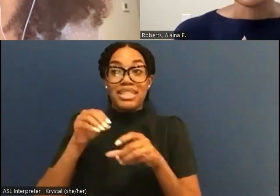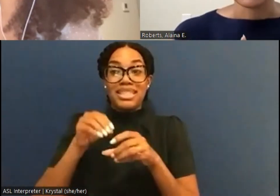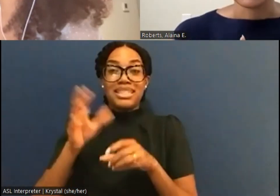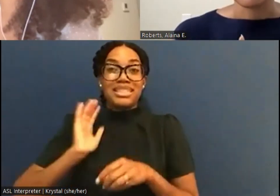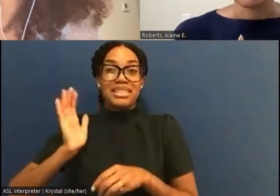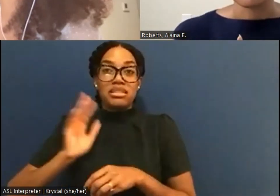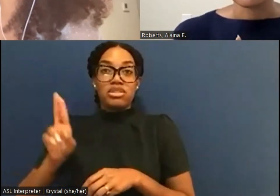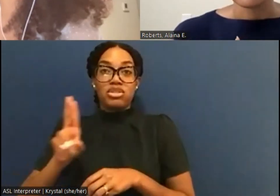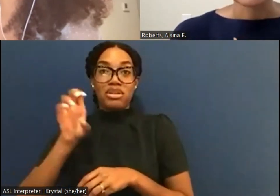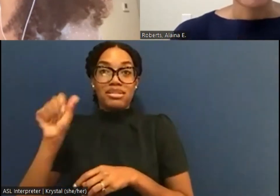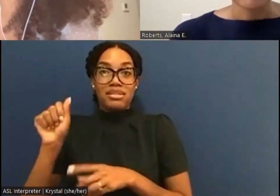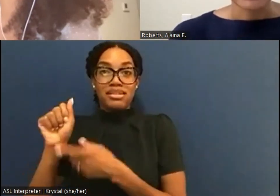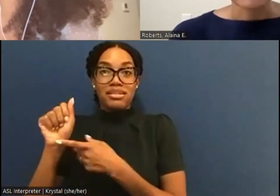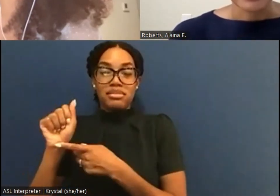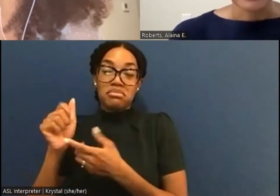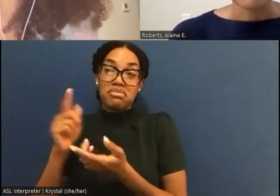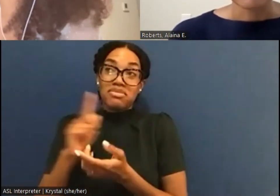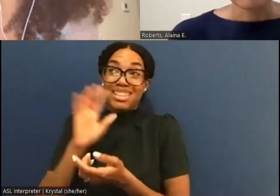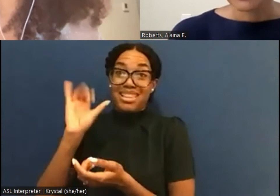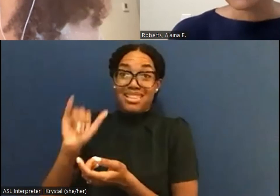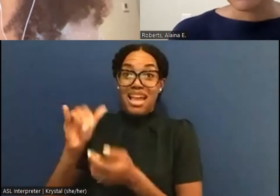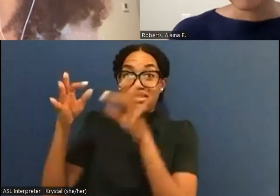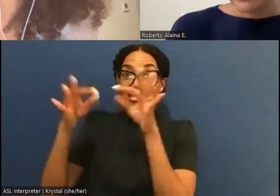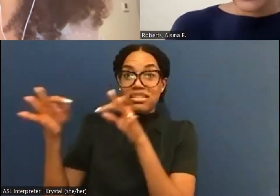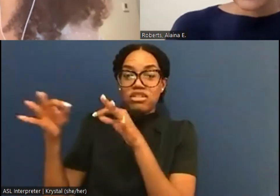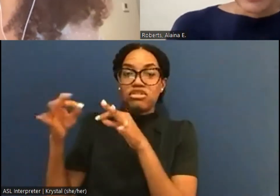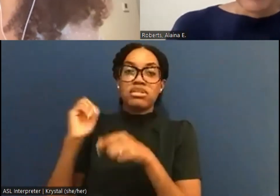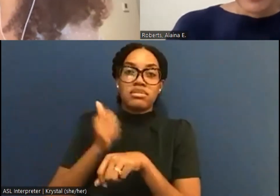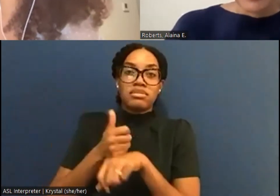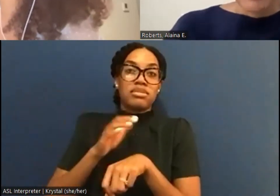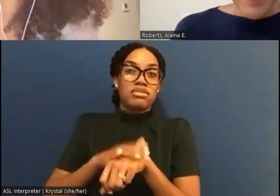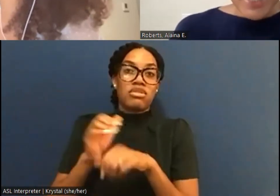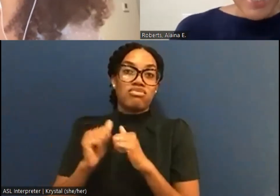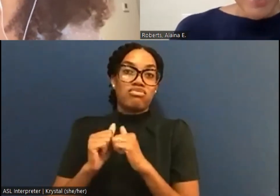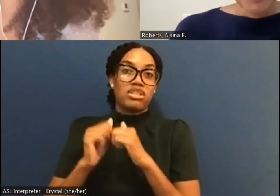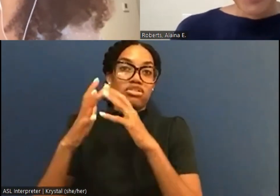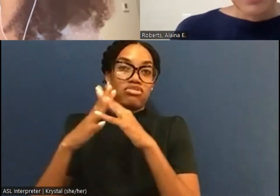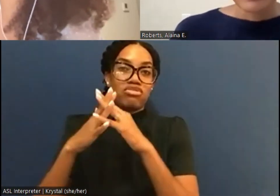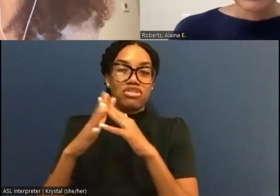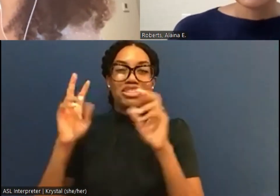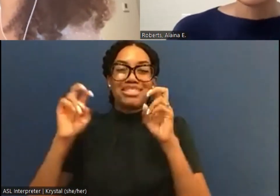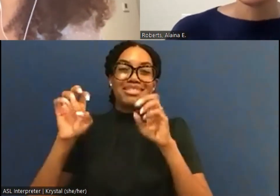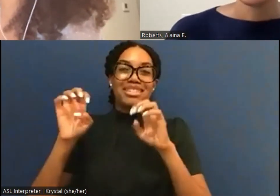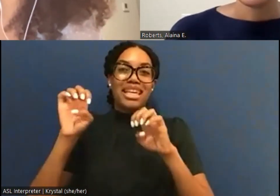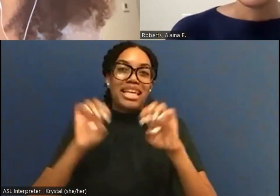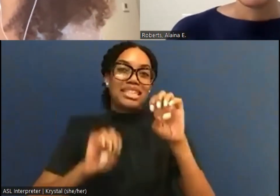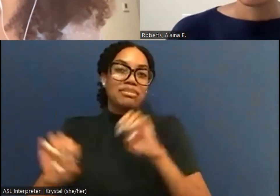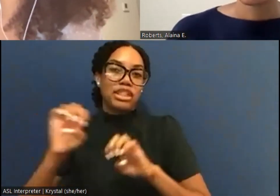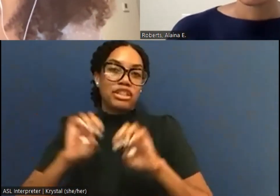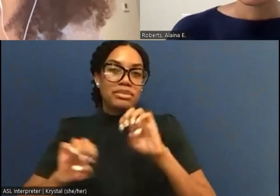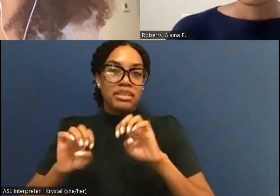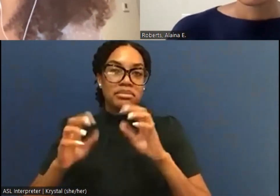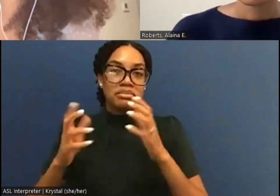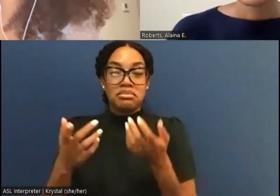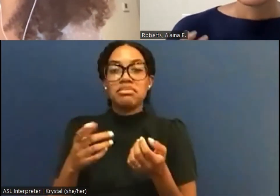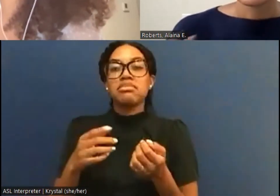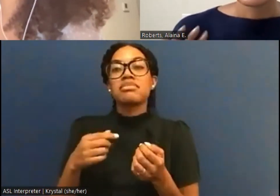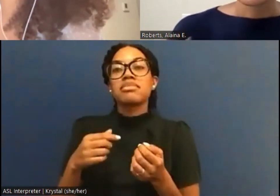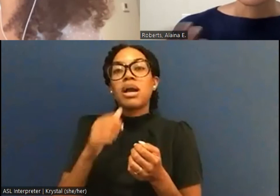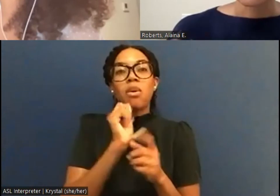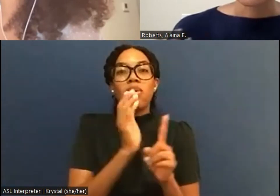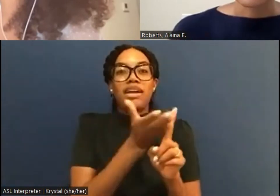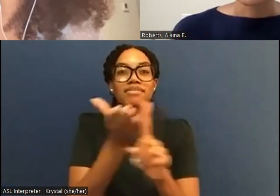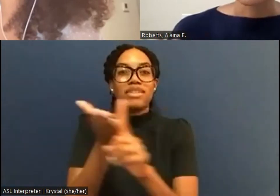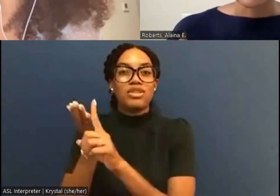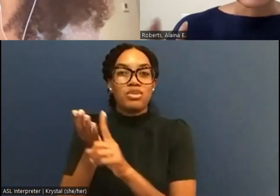reconstruction experiment. And, you know, I'm not going to convince everyone, and that's totally fine. But I think